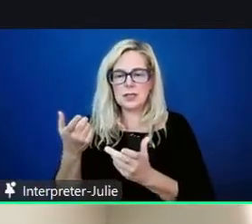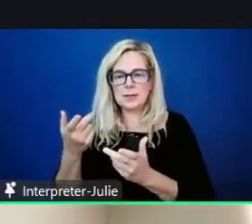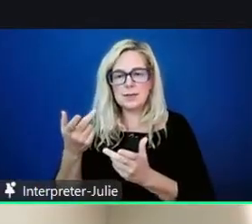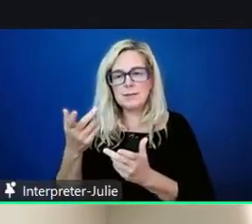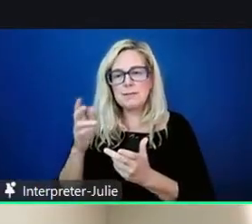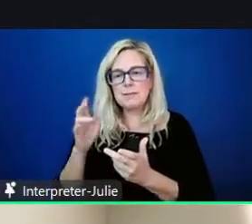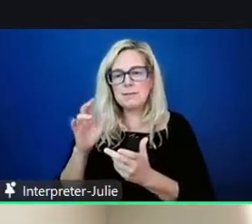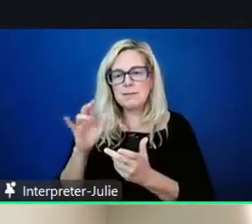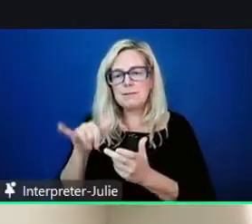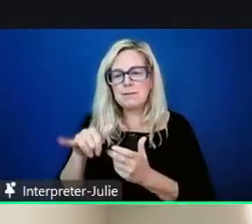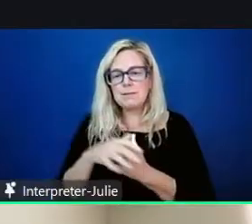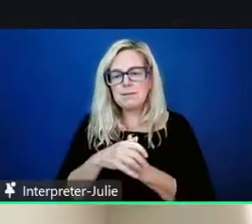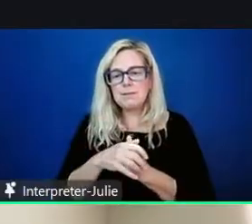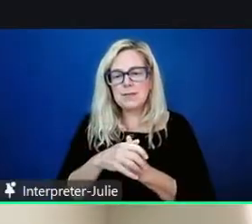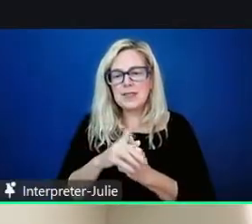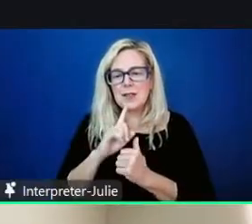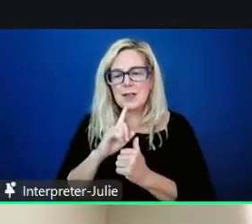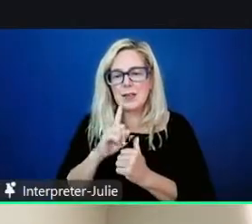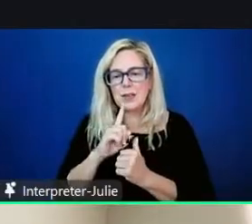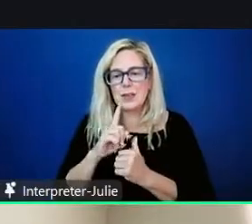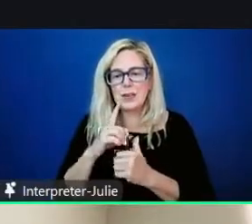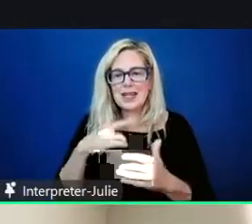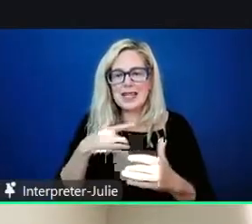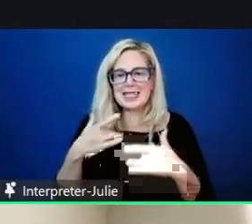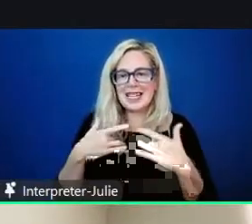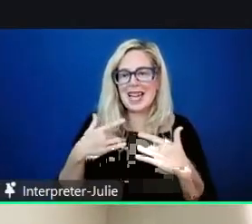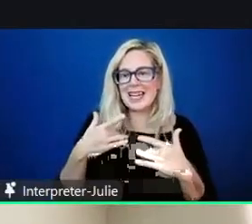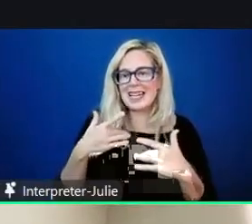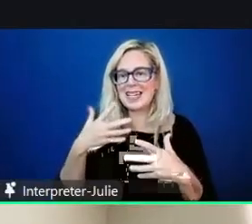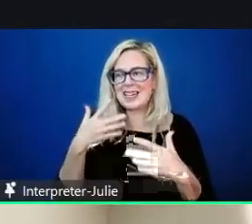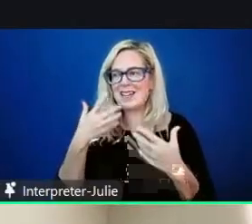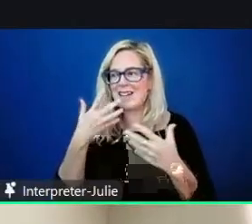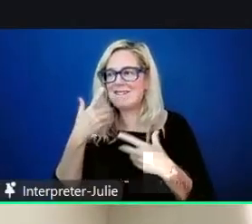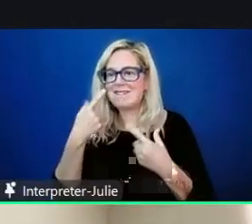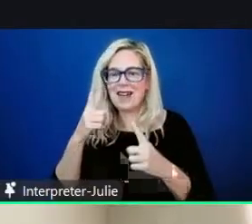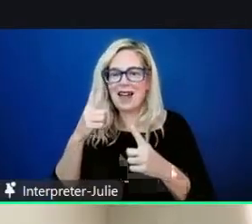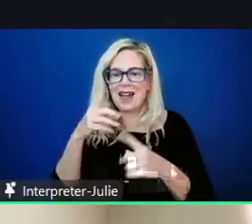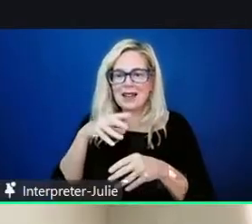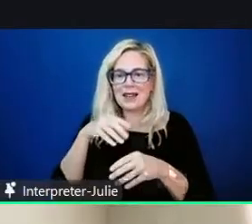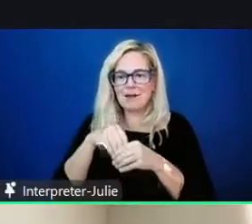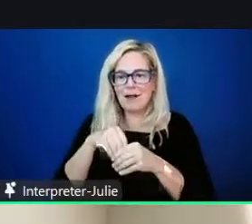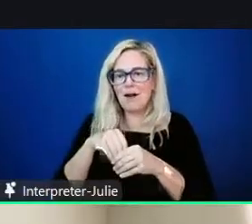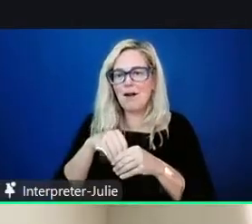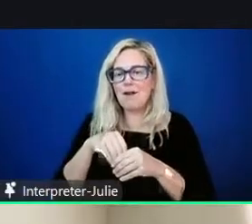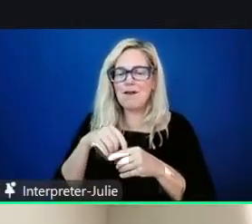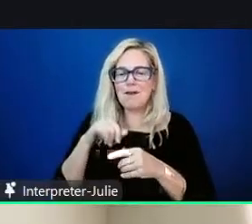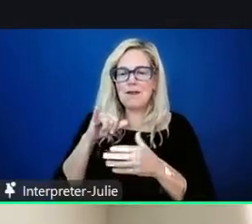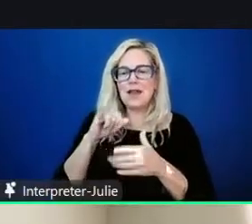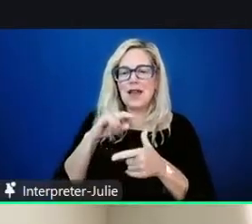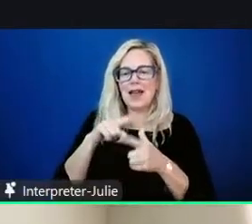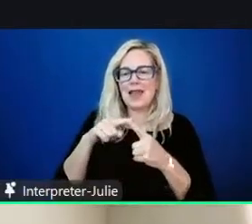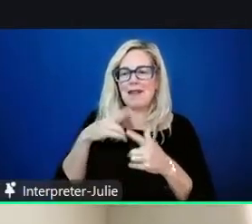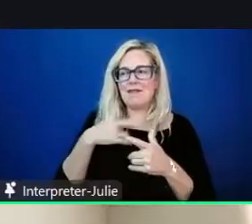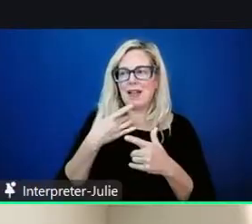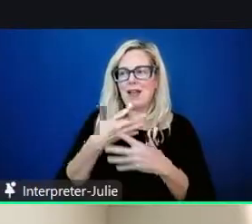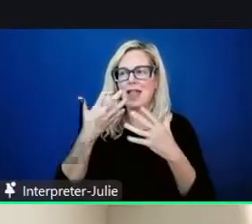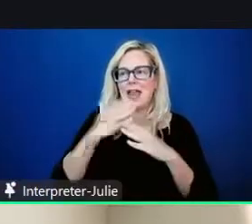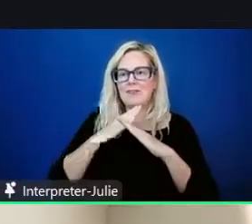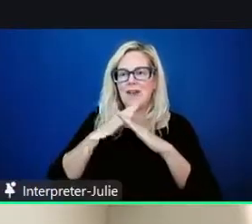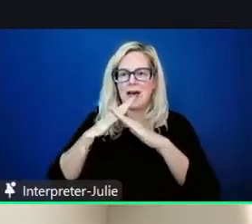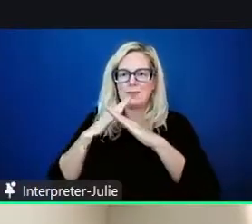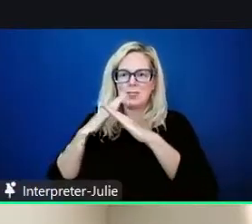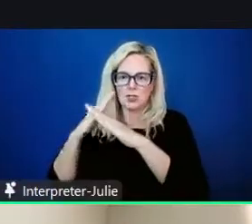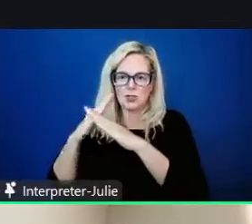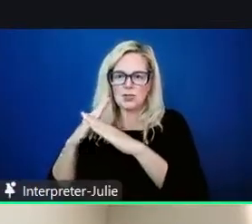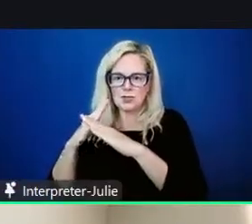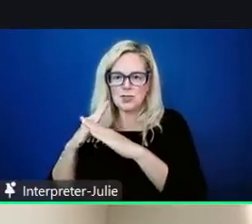really excited to be in really started feeling like there were a lot of obstacles in them. And so we spent